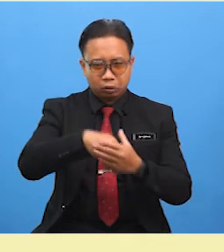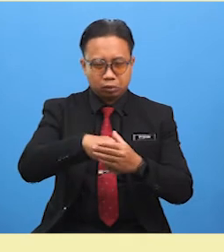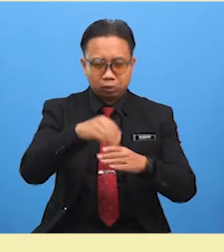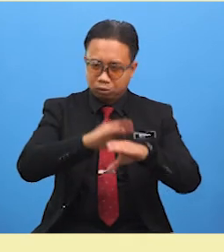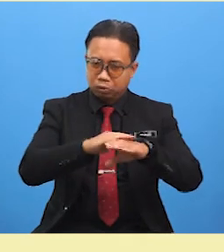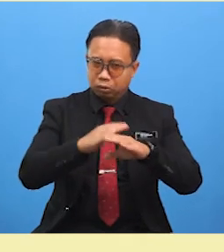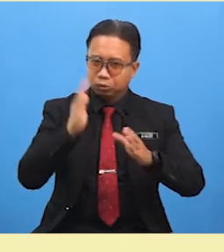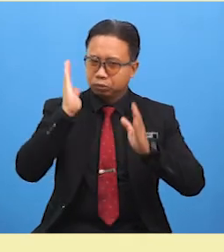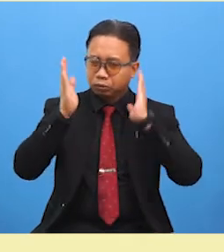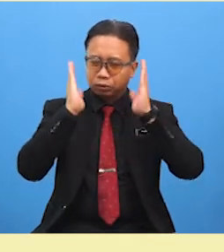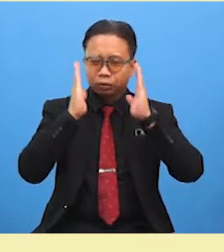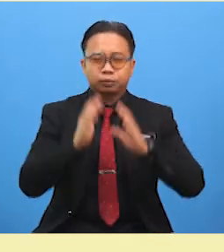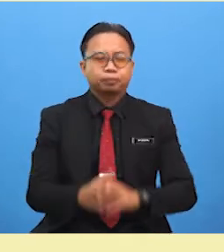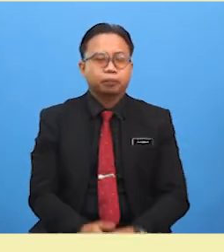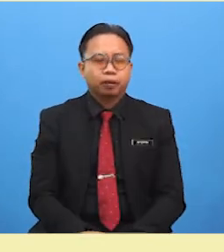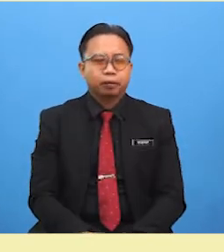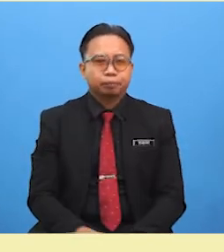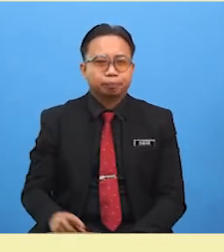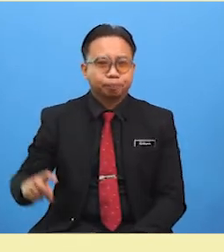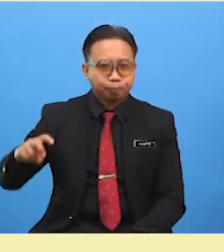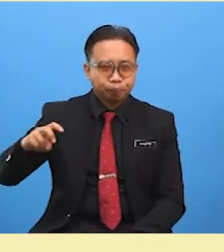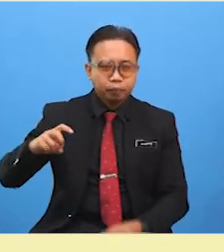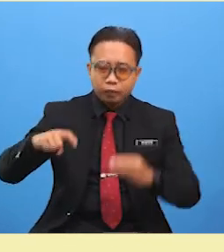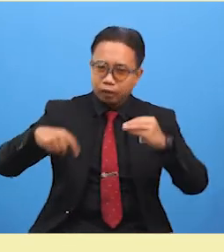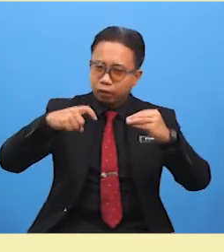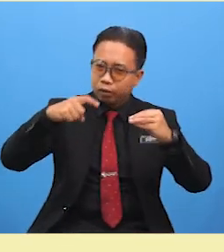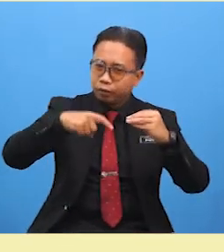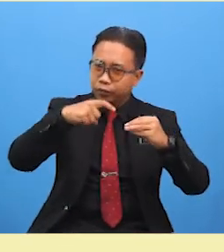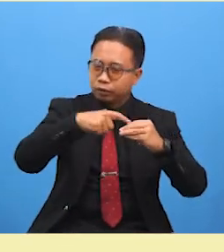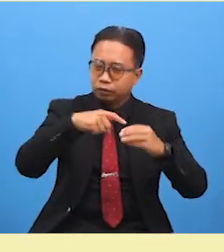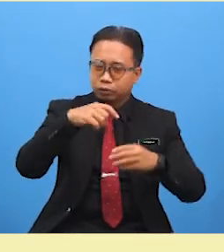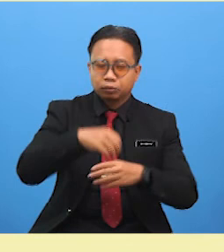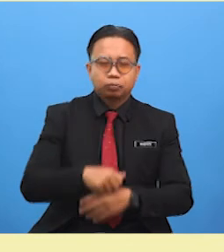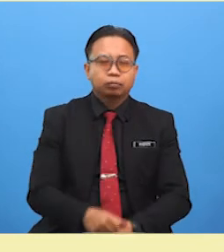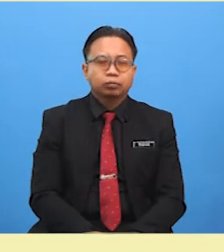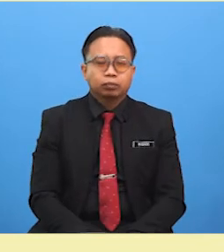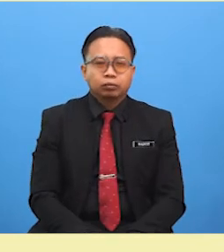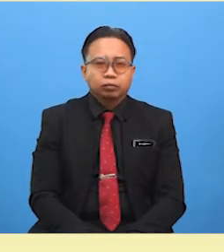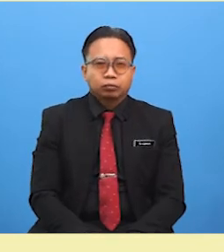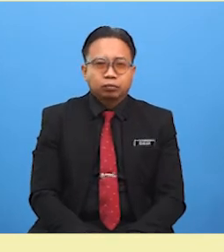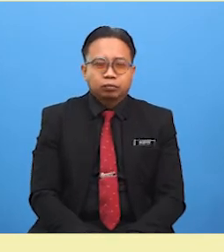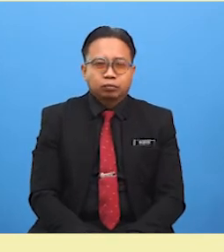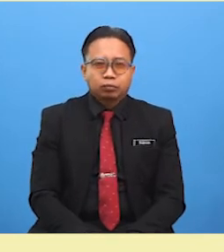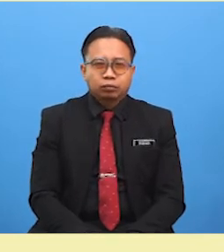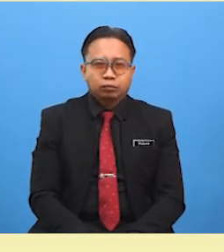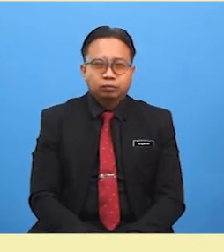Malaysia. So during winter, people would travel and go on recreational trips on snowmobiles.